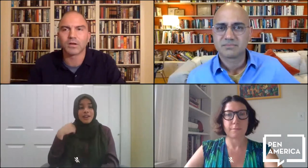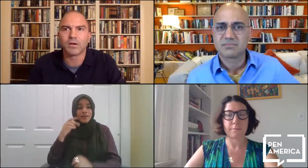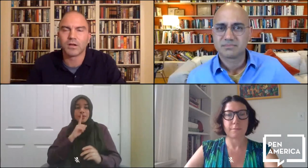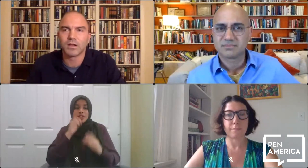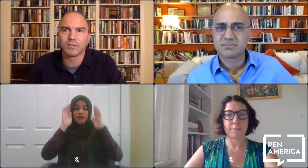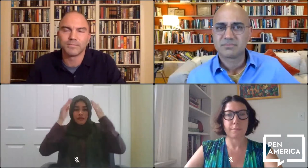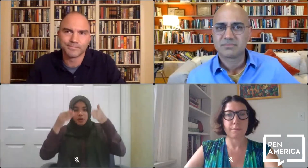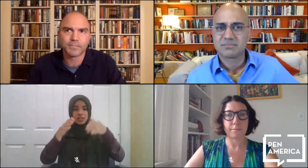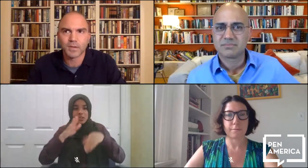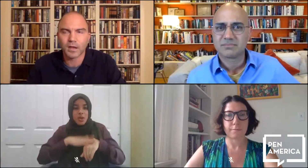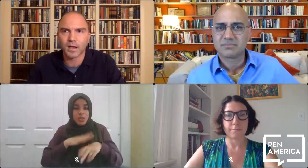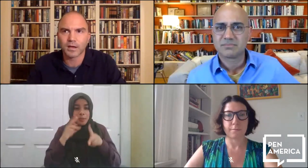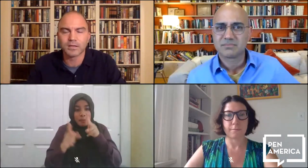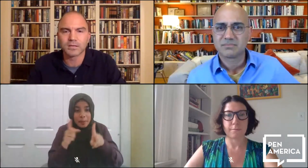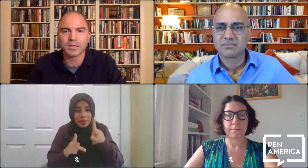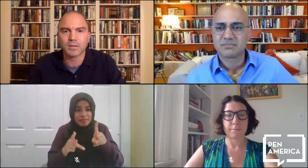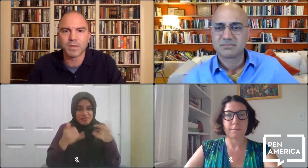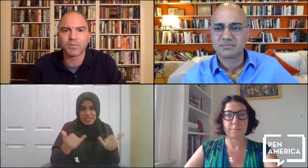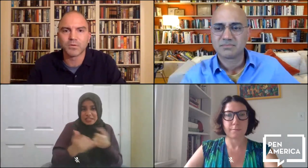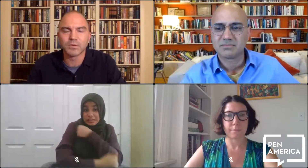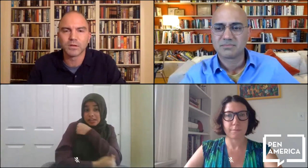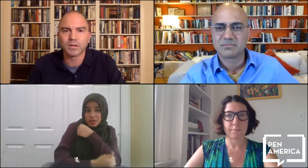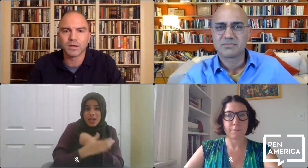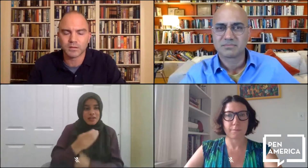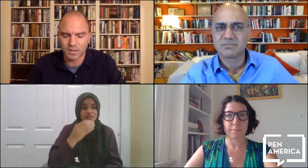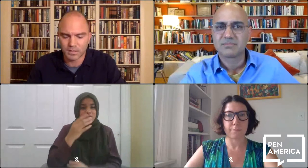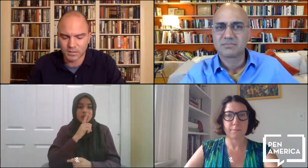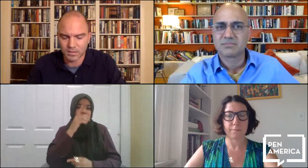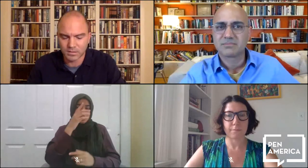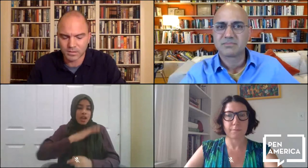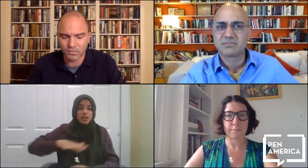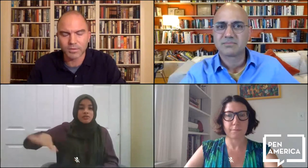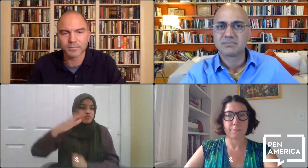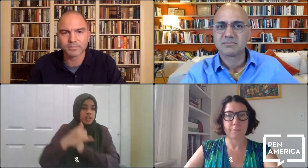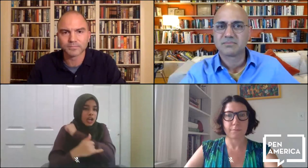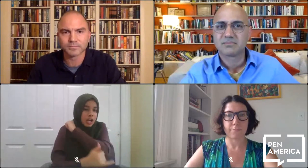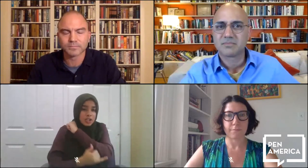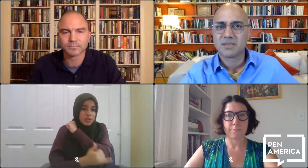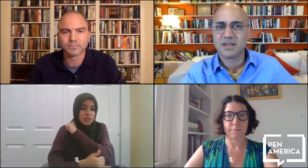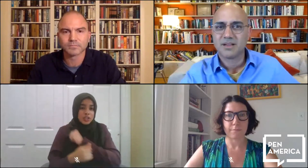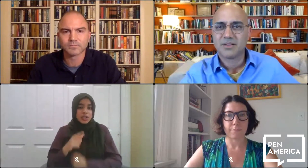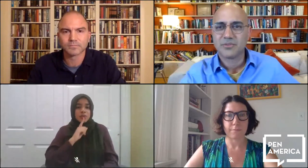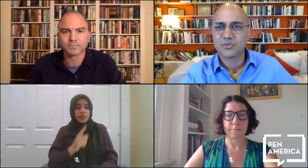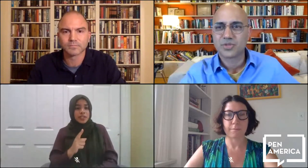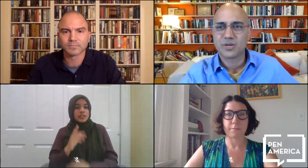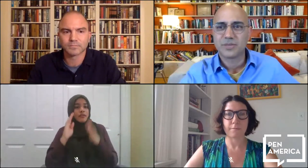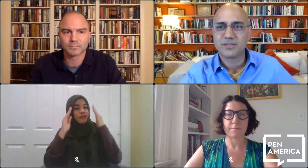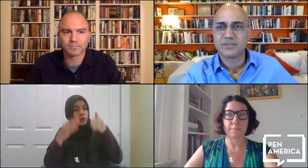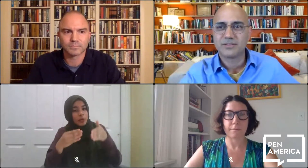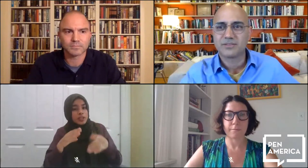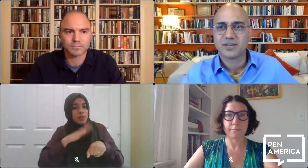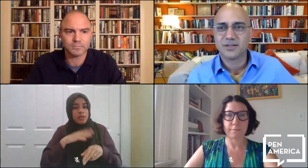everywhere. And I didn't see the people in this agreement. If you